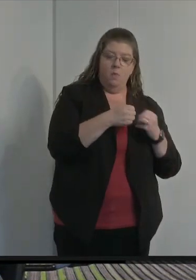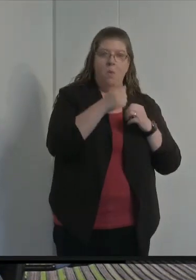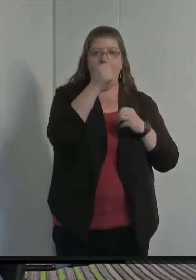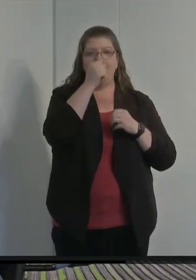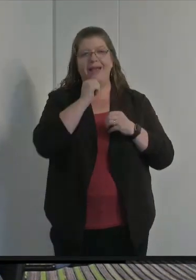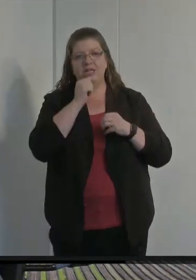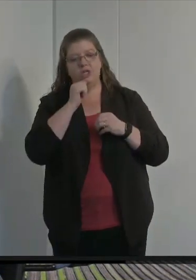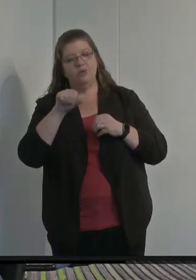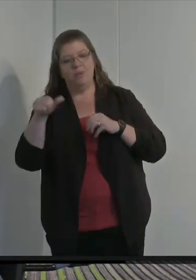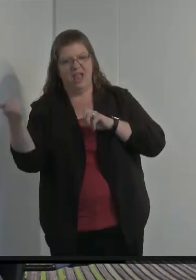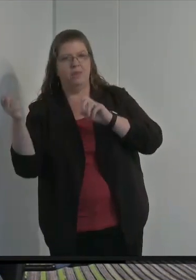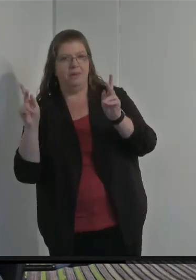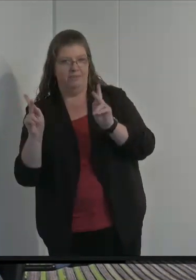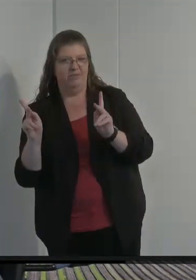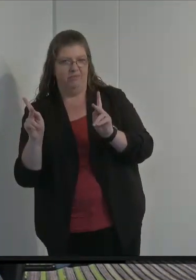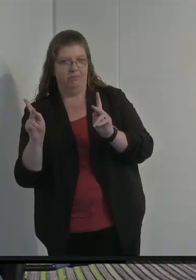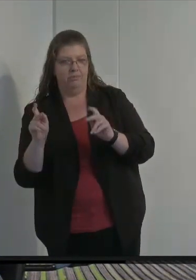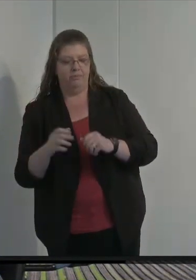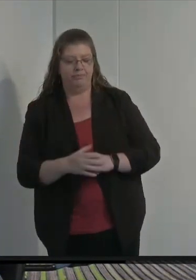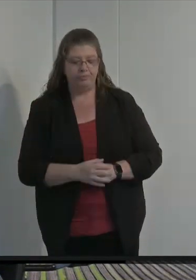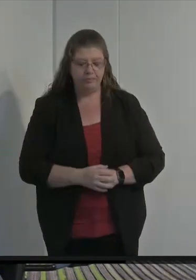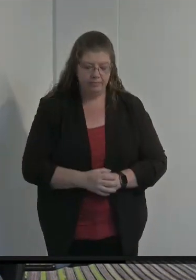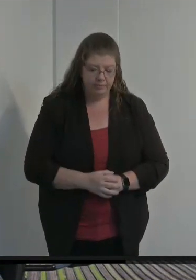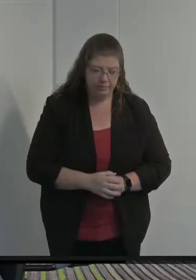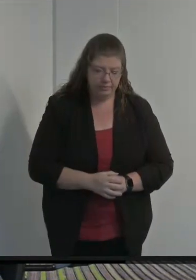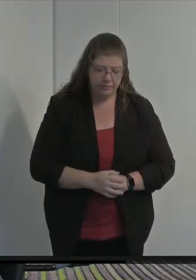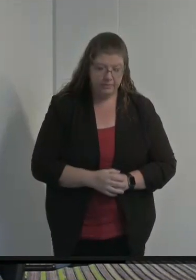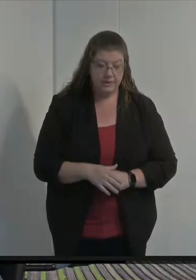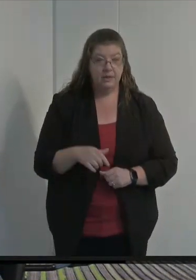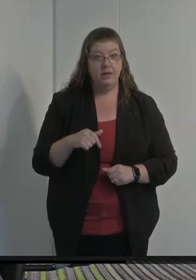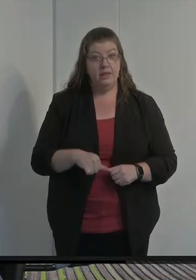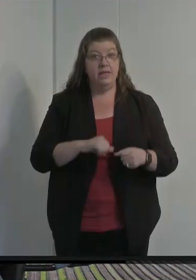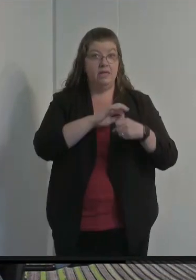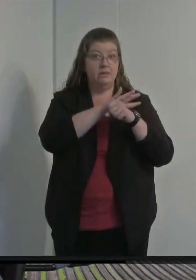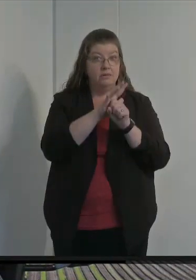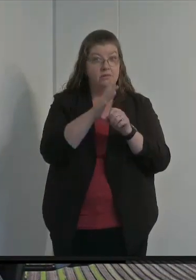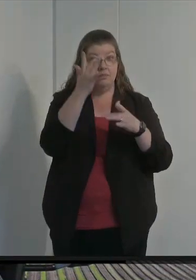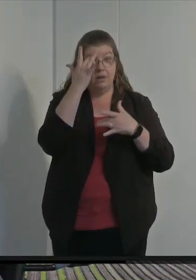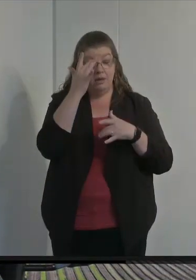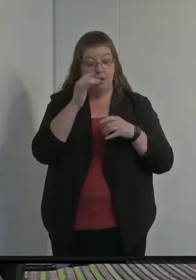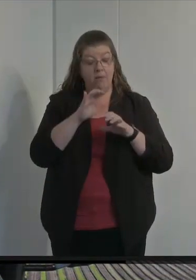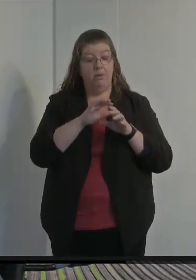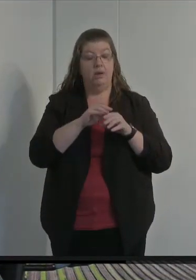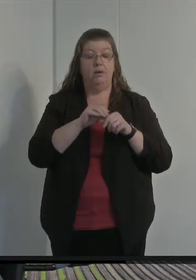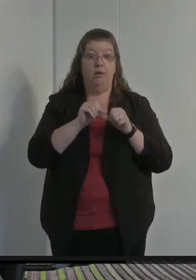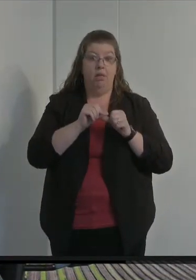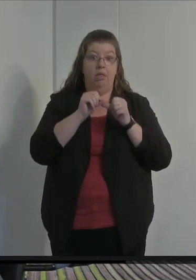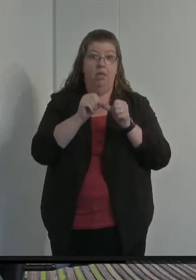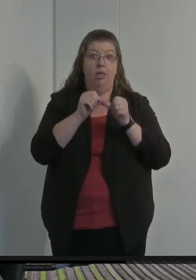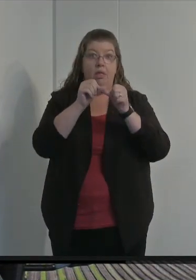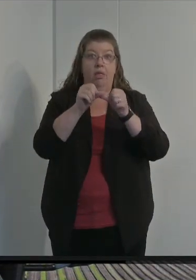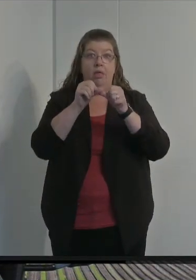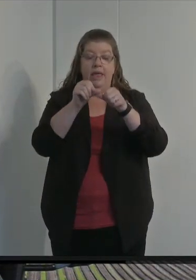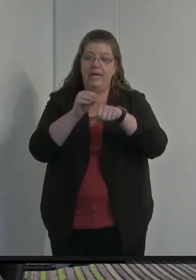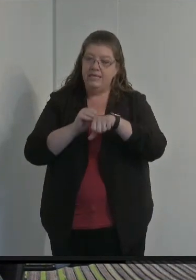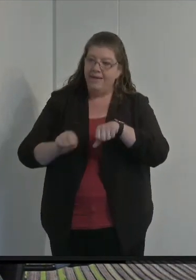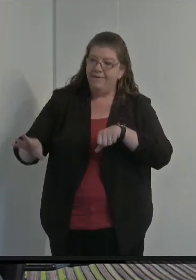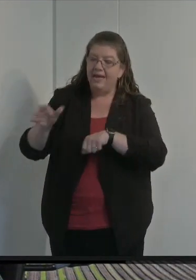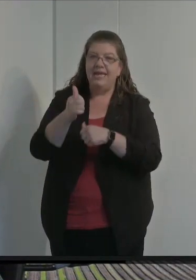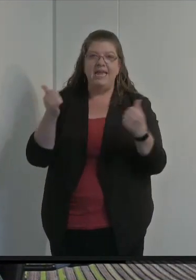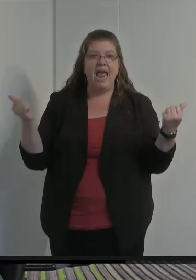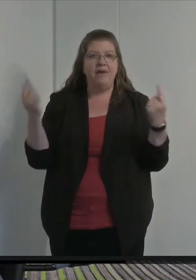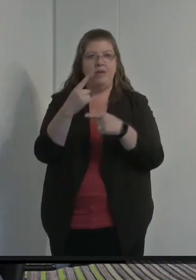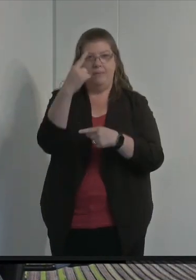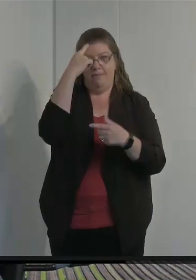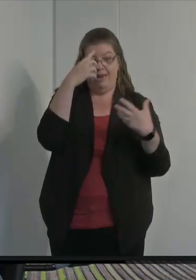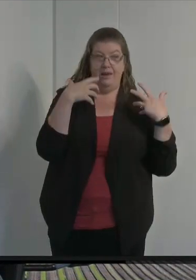others. The ongoing nature of the pandemic is affecting everyone's mental health in